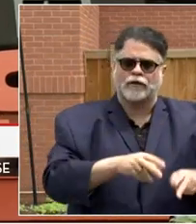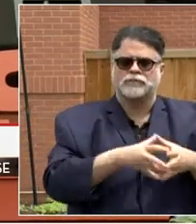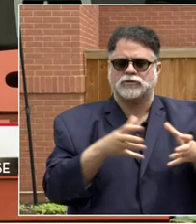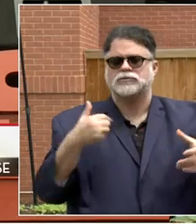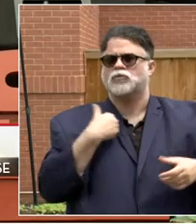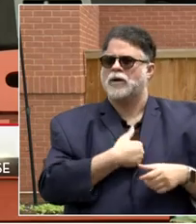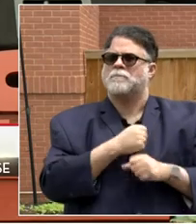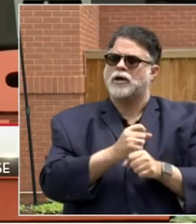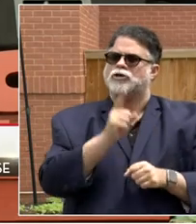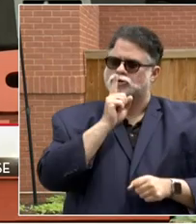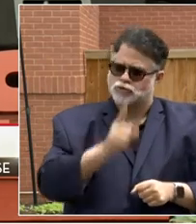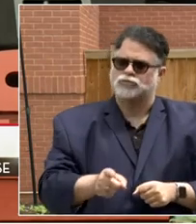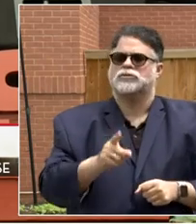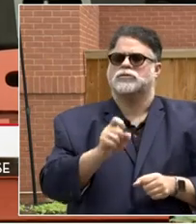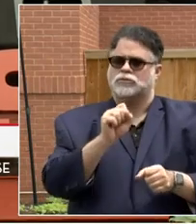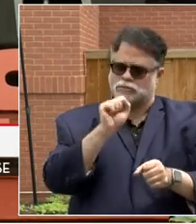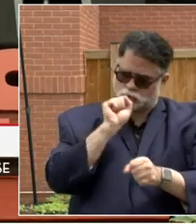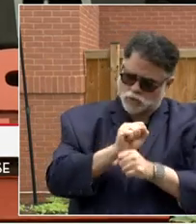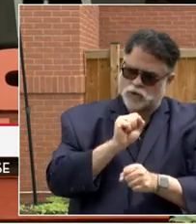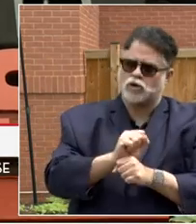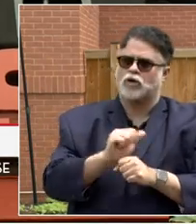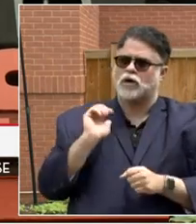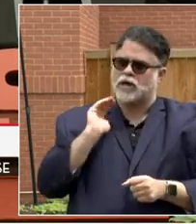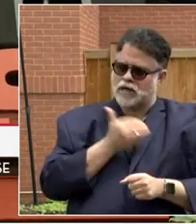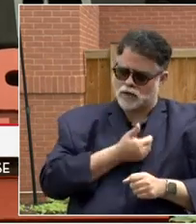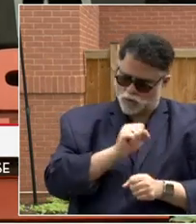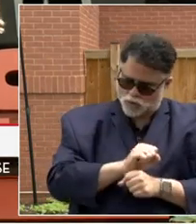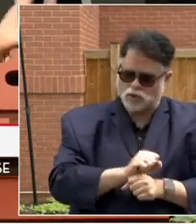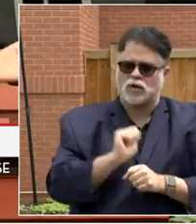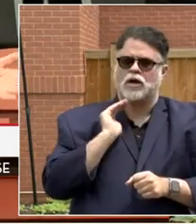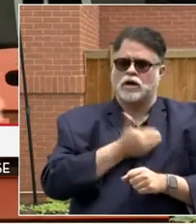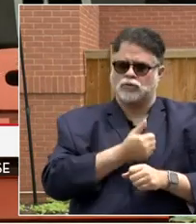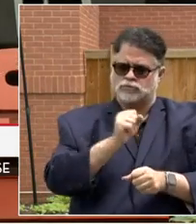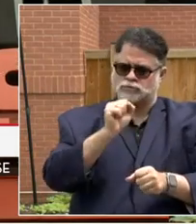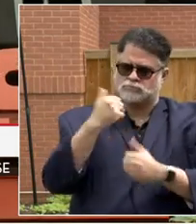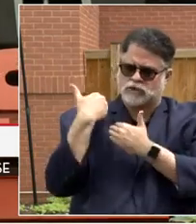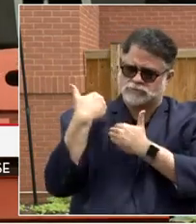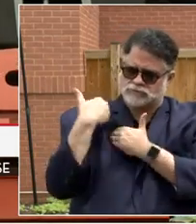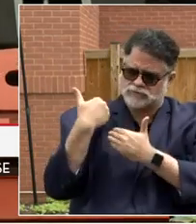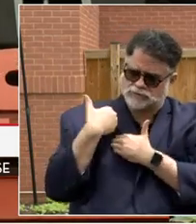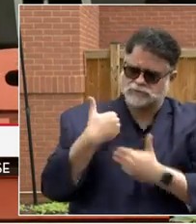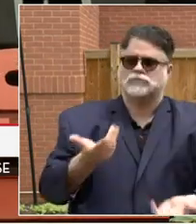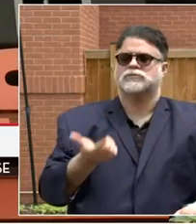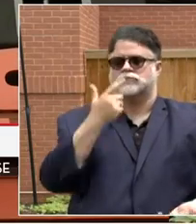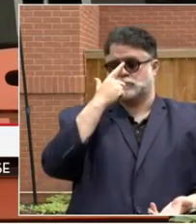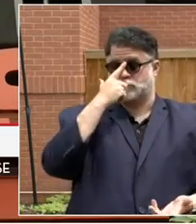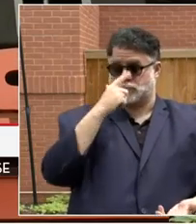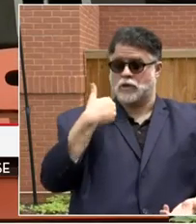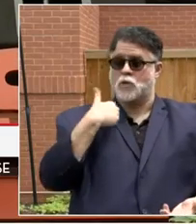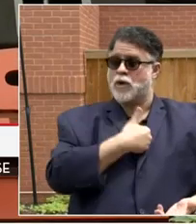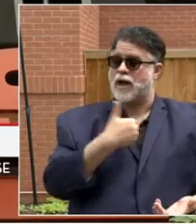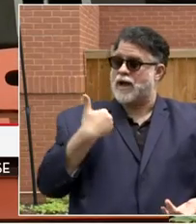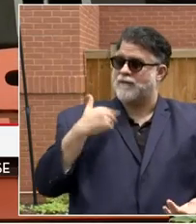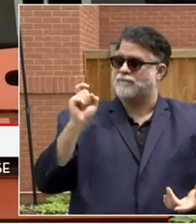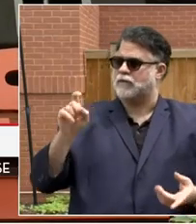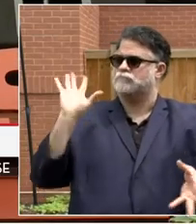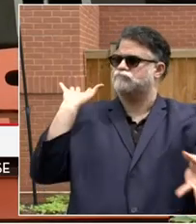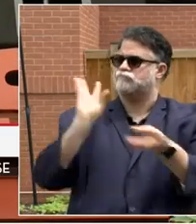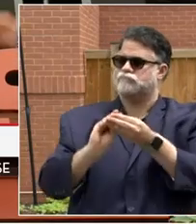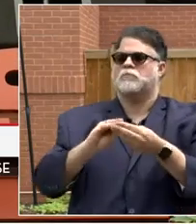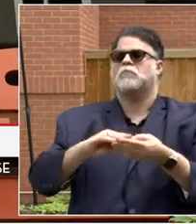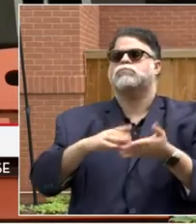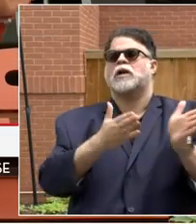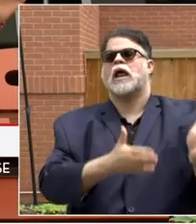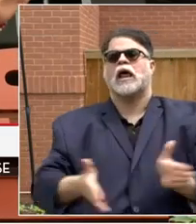step at a time. And part of what we have to do is make sure that we have a comprehensive plan to deal with what we're